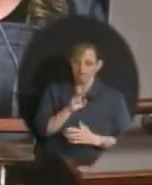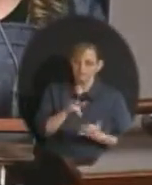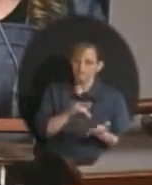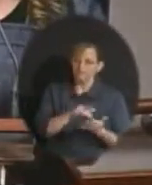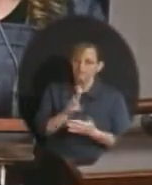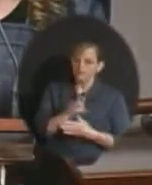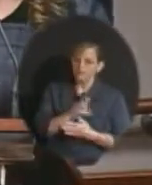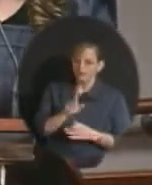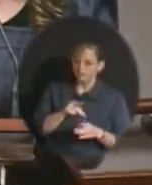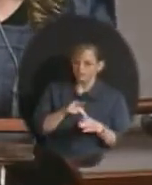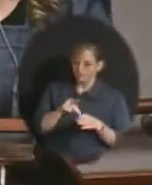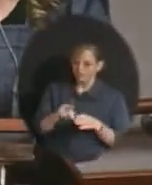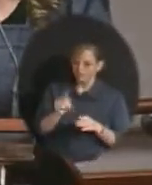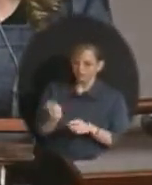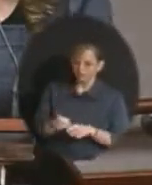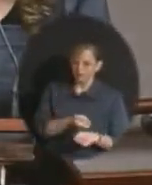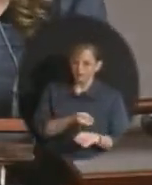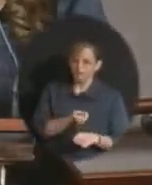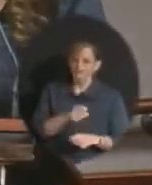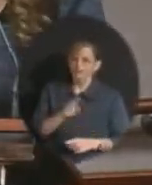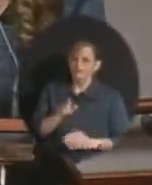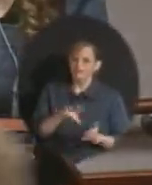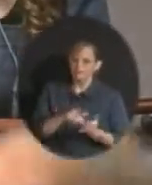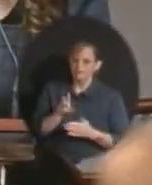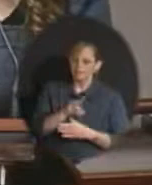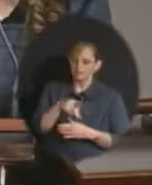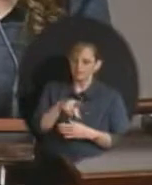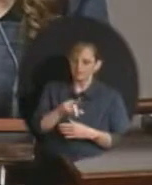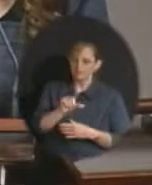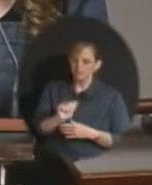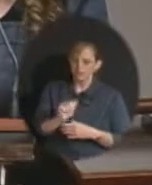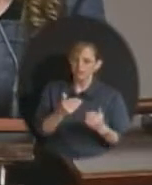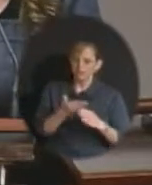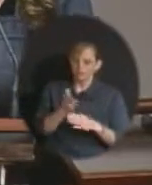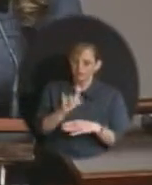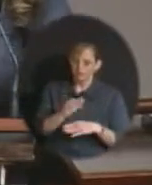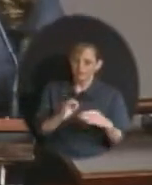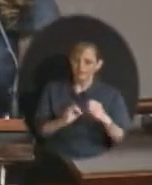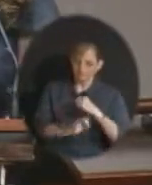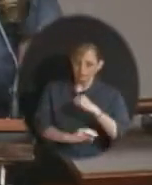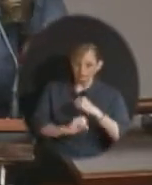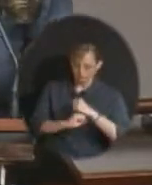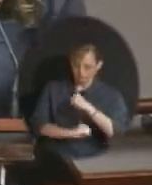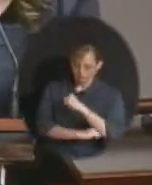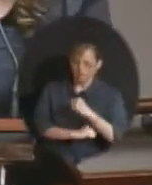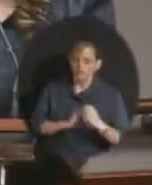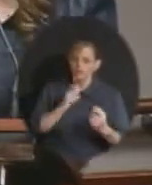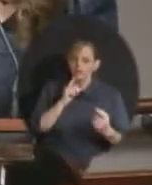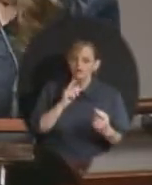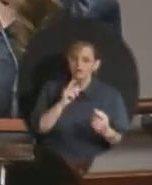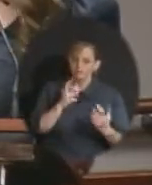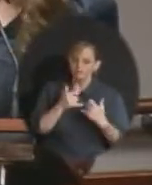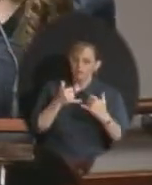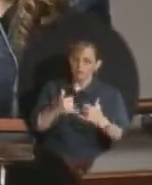Golfers Association. The Midwest PGA, through the Midwest PGA Foundation, awarded the Olathe Public Schools